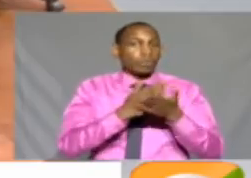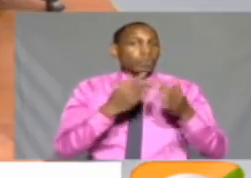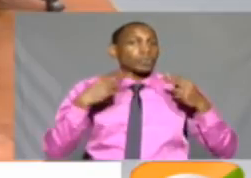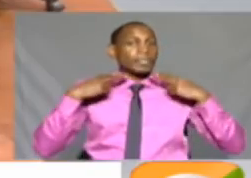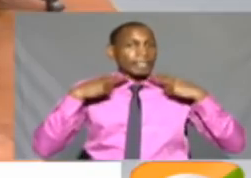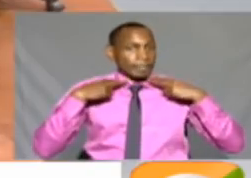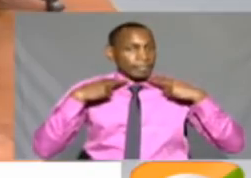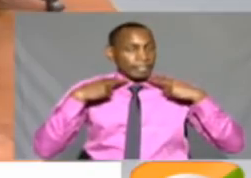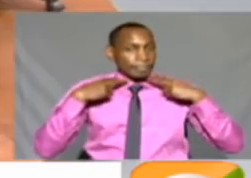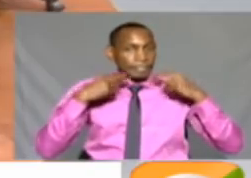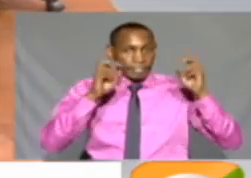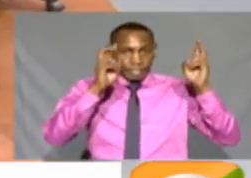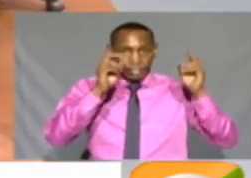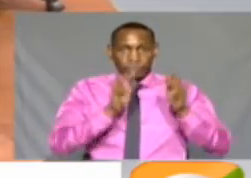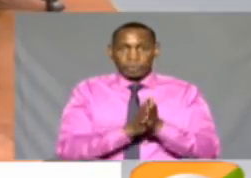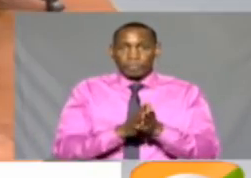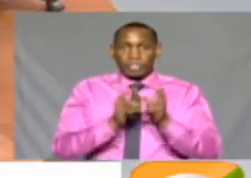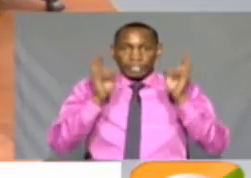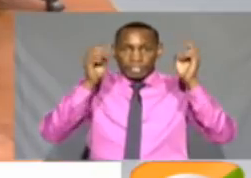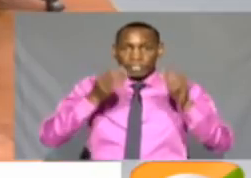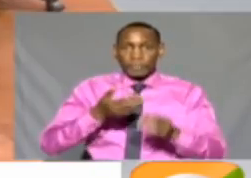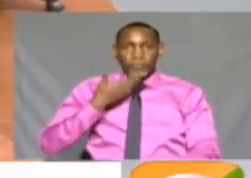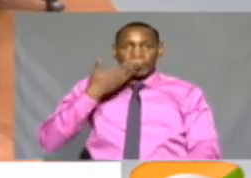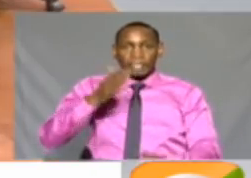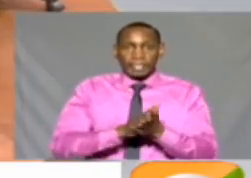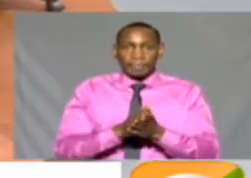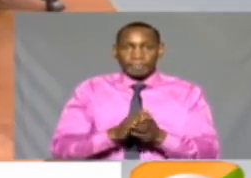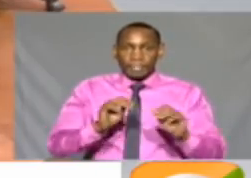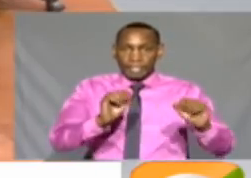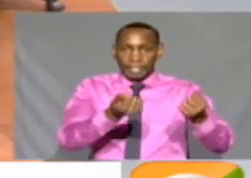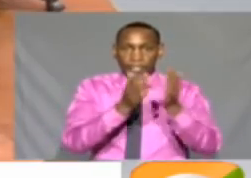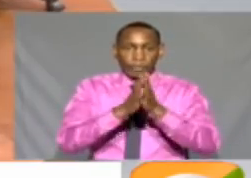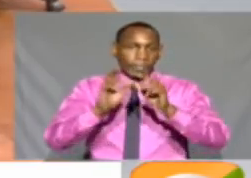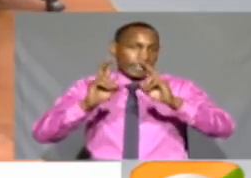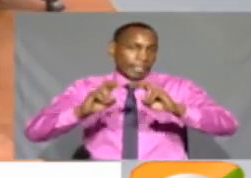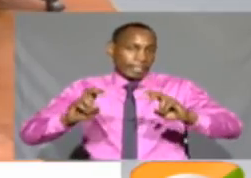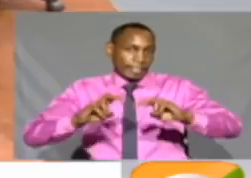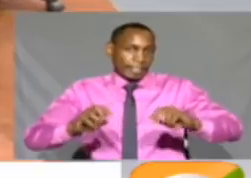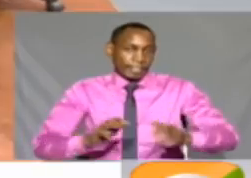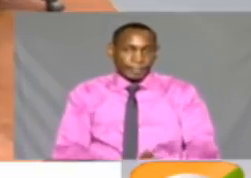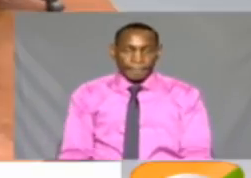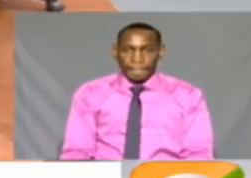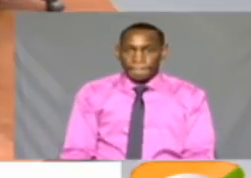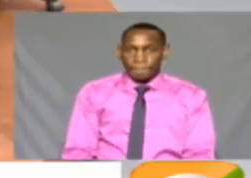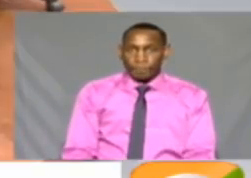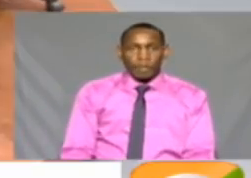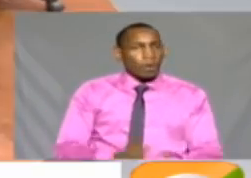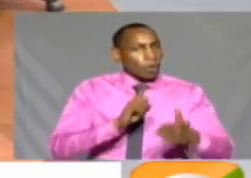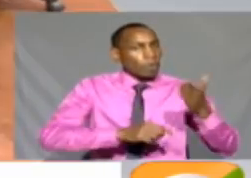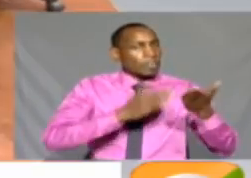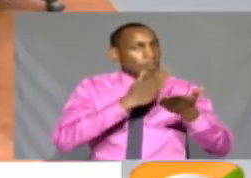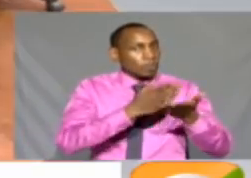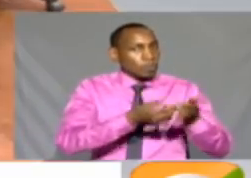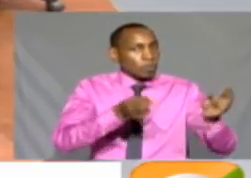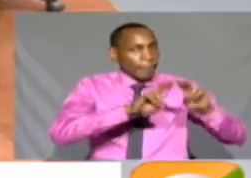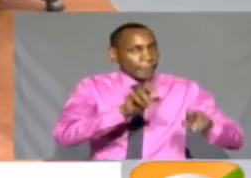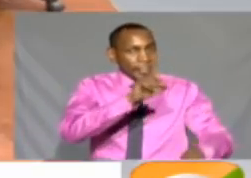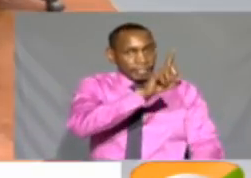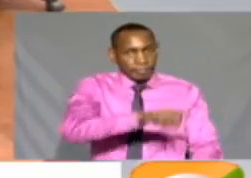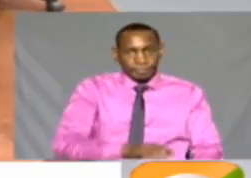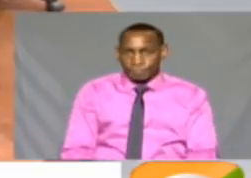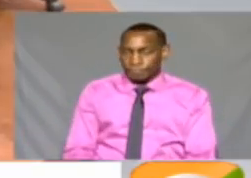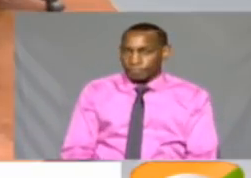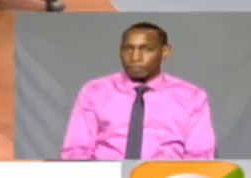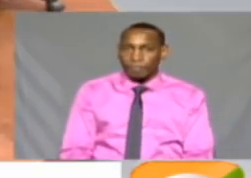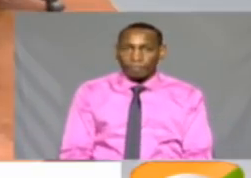to response, rescue, search. Linus, what's really going on here?